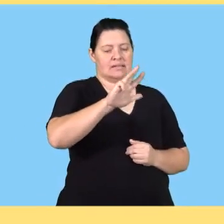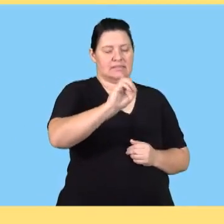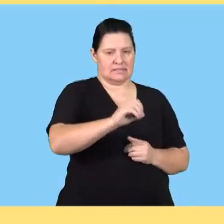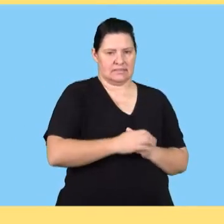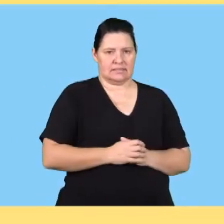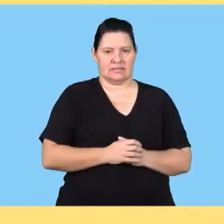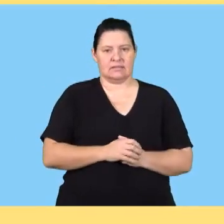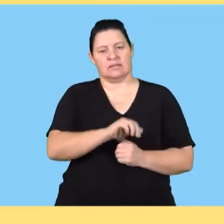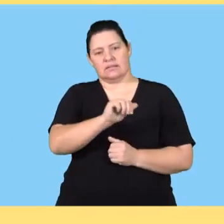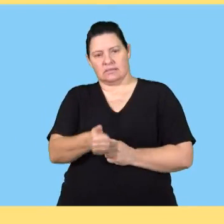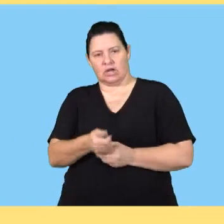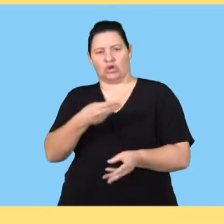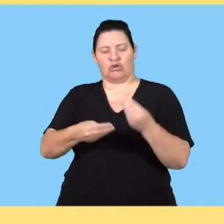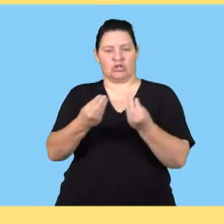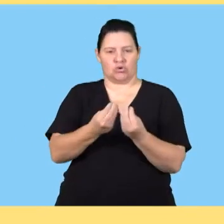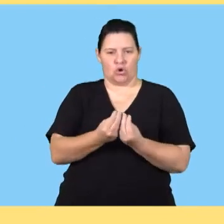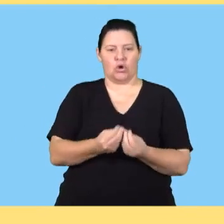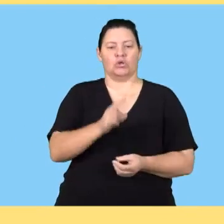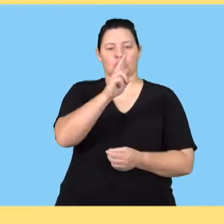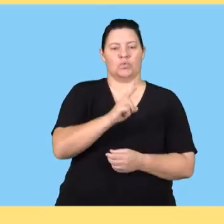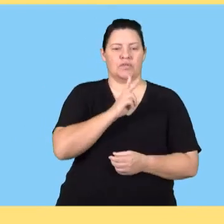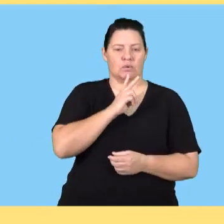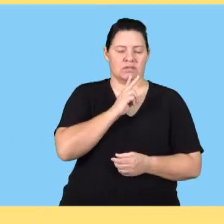21,790, and under trading stock is